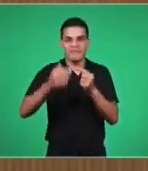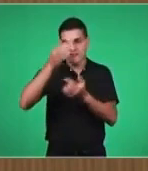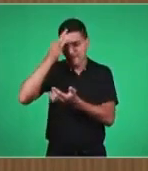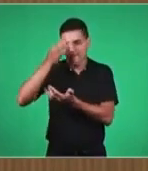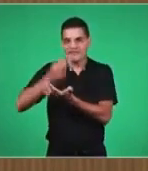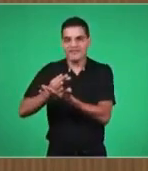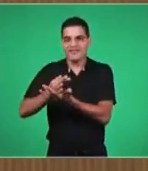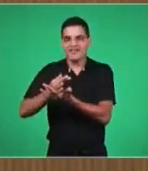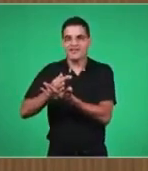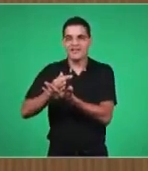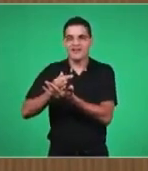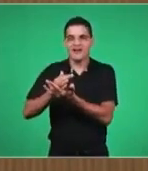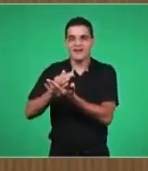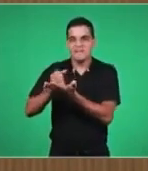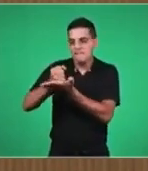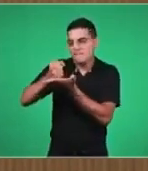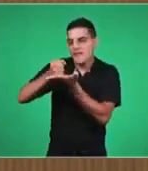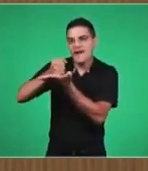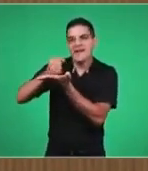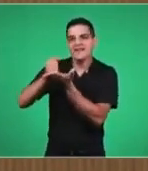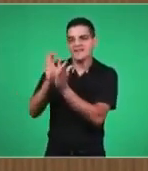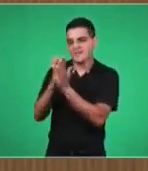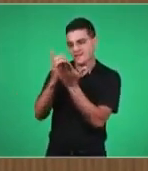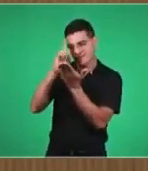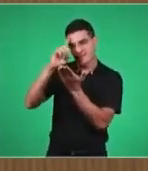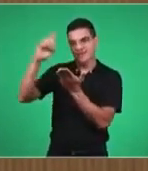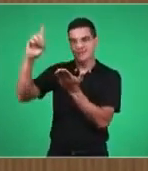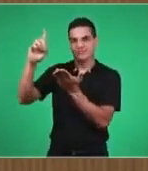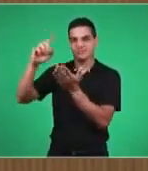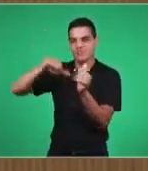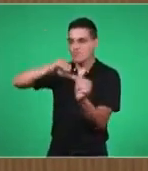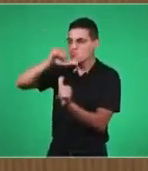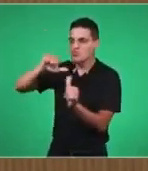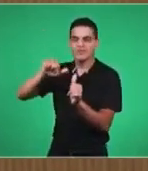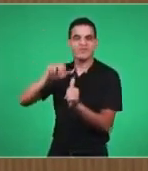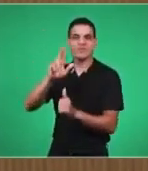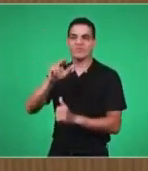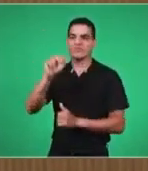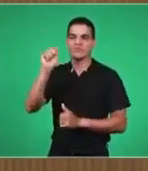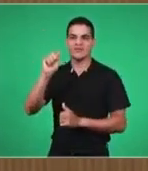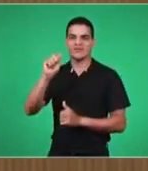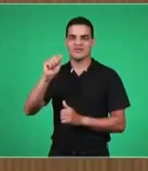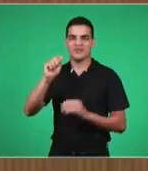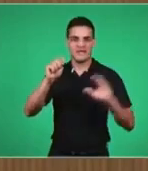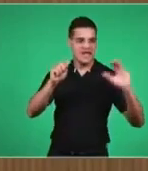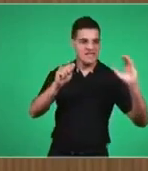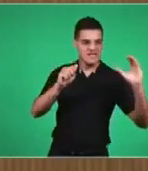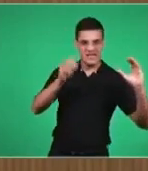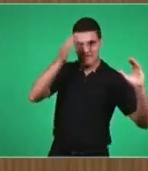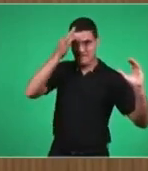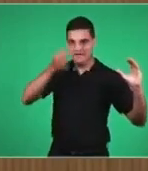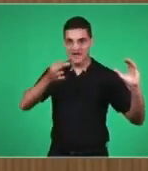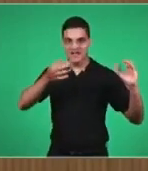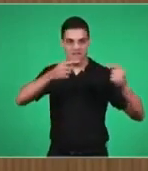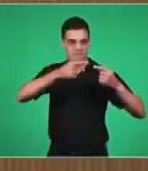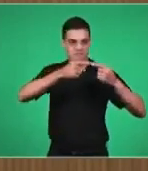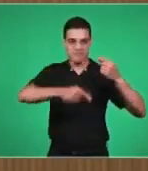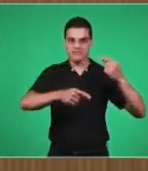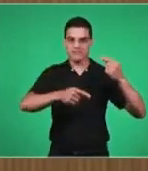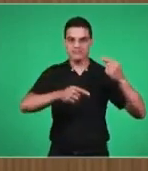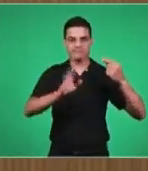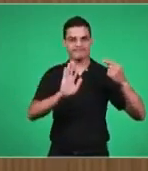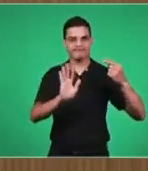contradiction, because the word of the Lord is never changing. And science and faith,